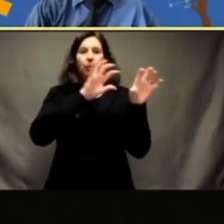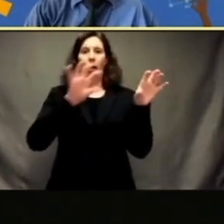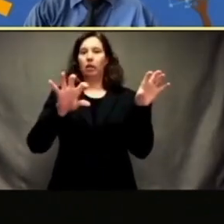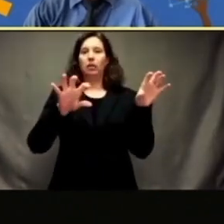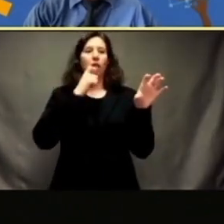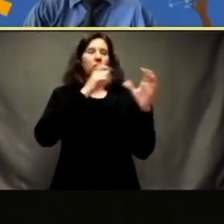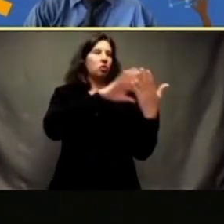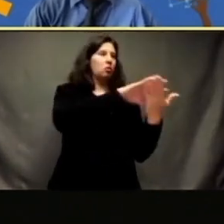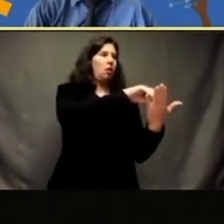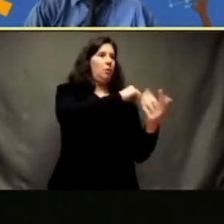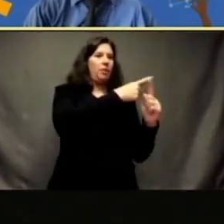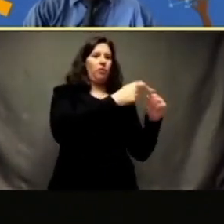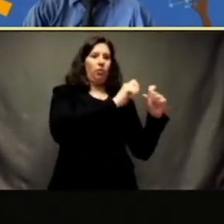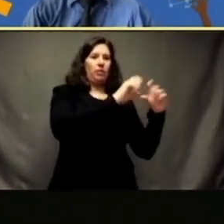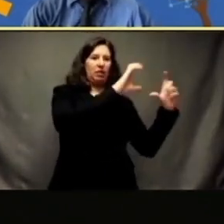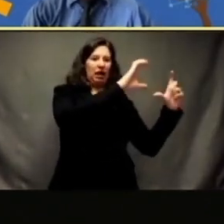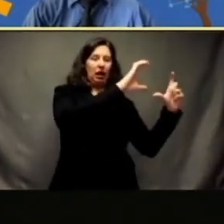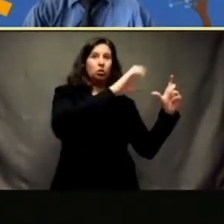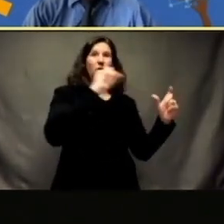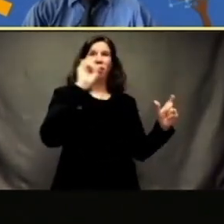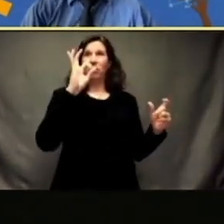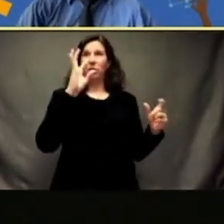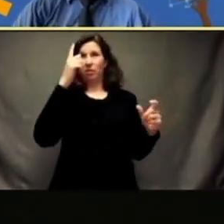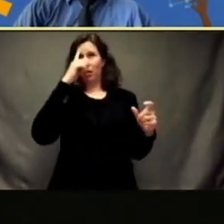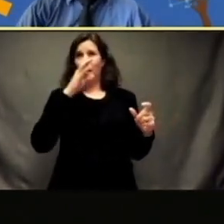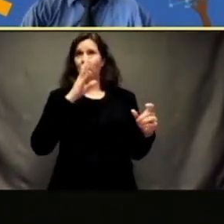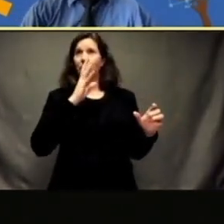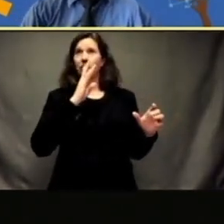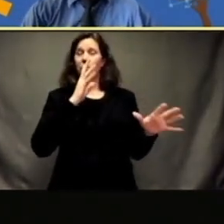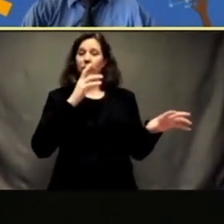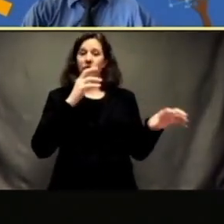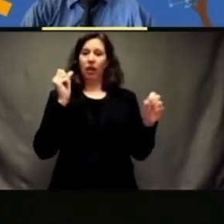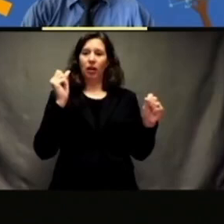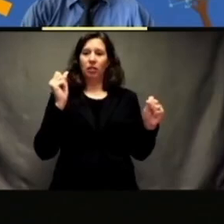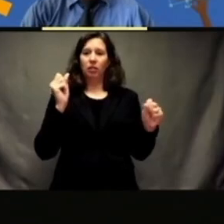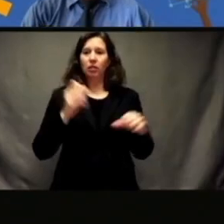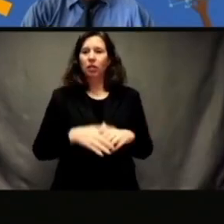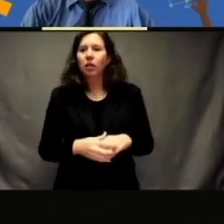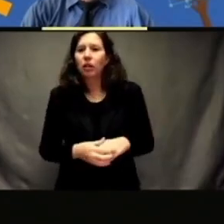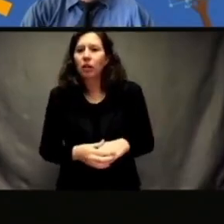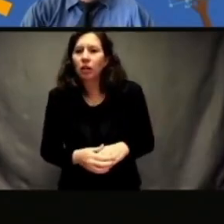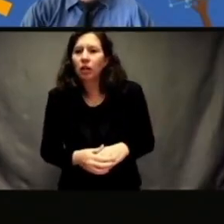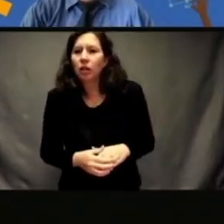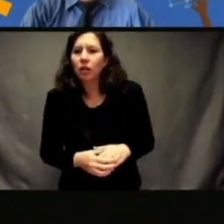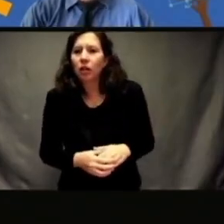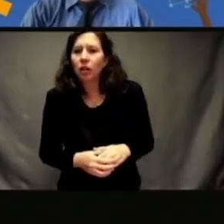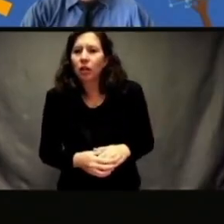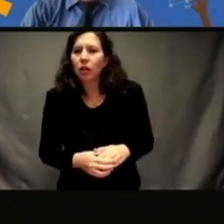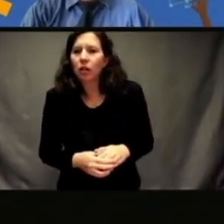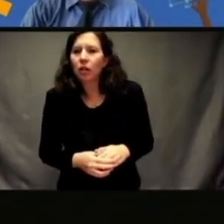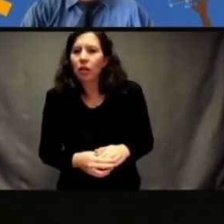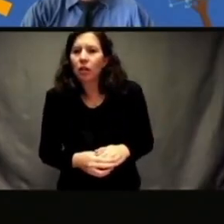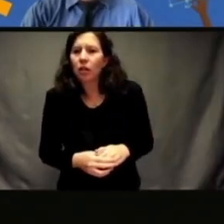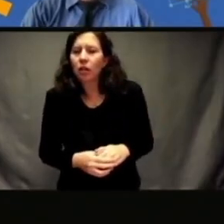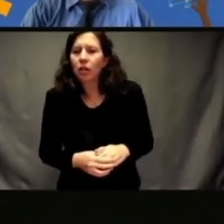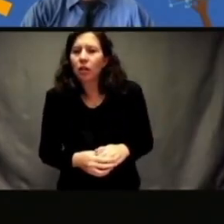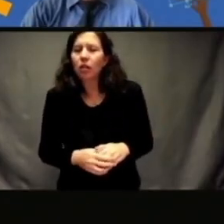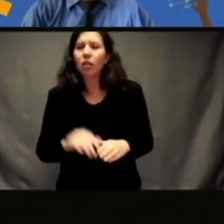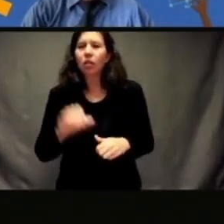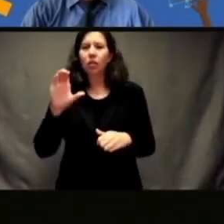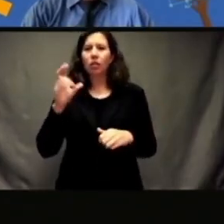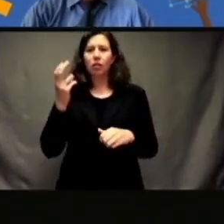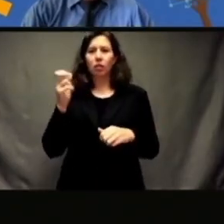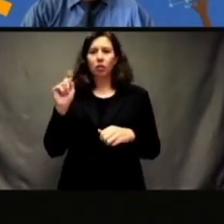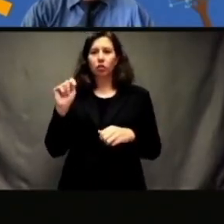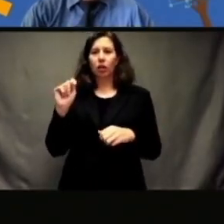side. So if you think I'm going too fast, let me know. I am So the for chat here, ready. Oh, sorry, I am the chat ready. Anything that shows